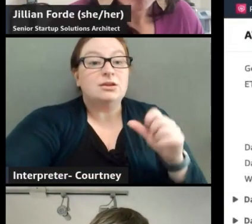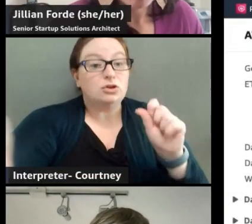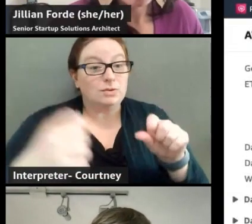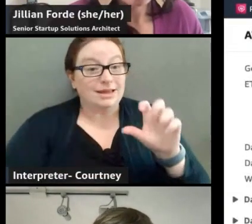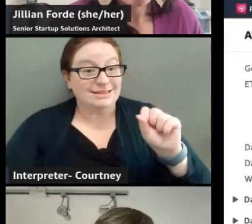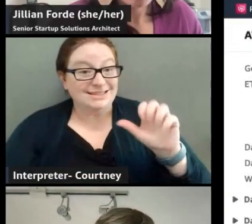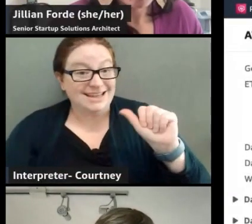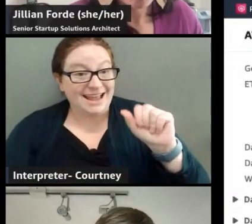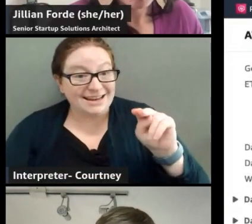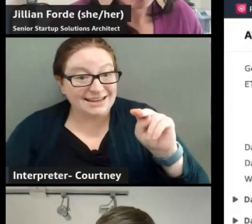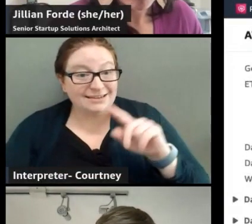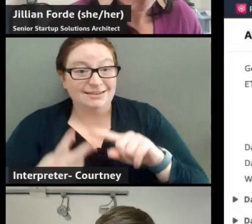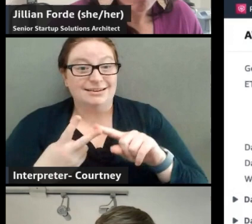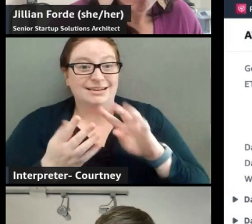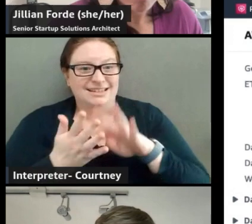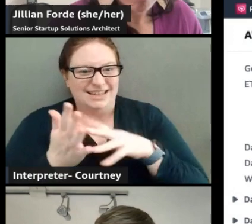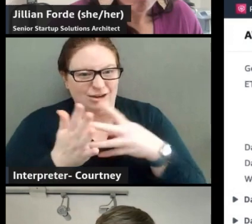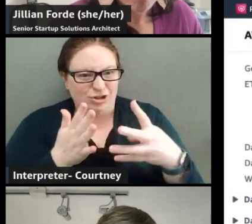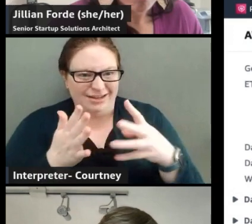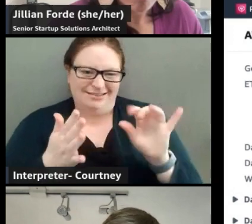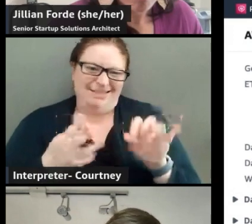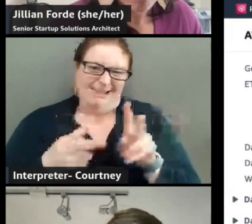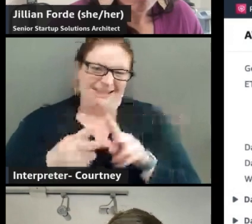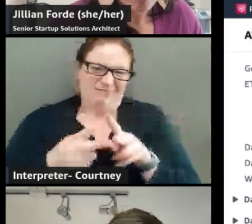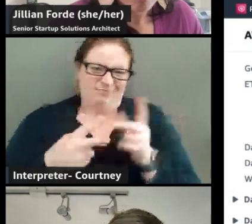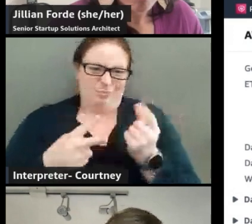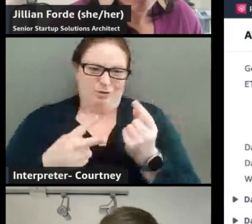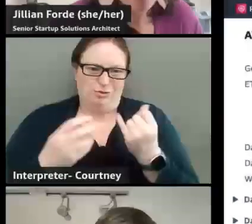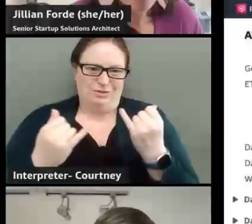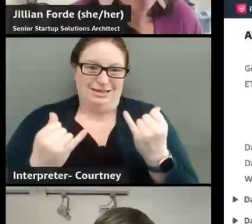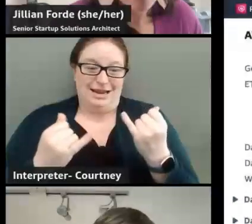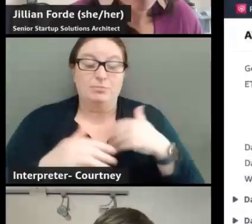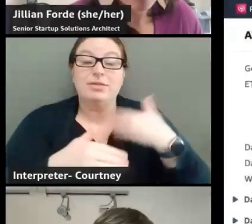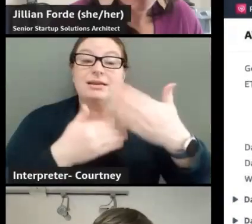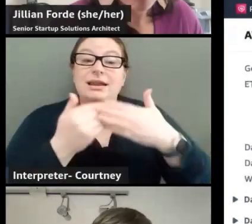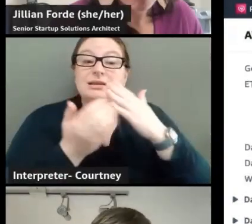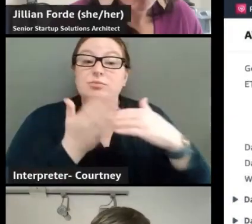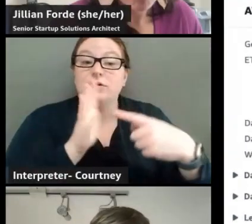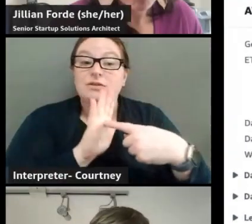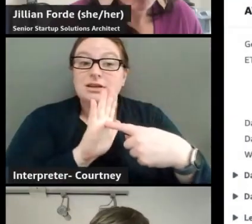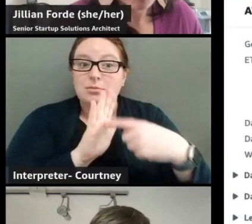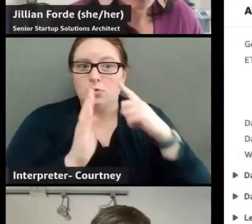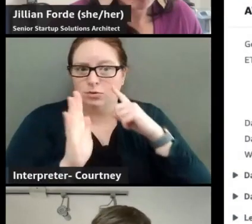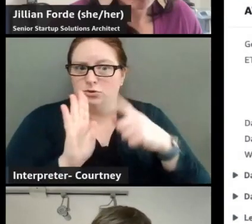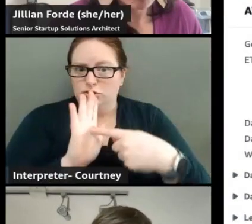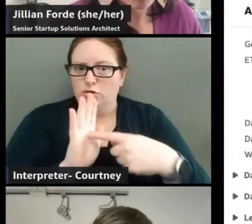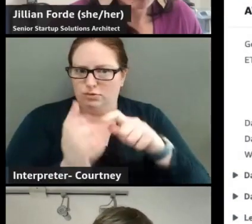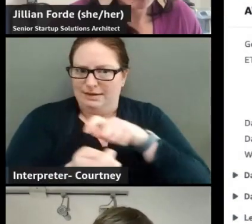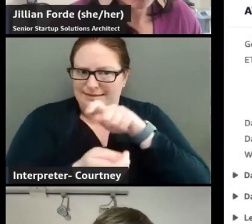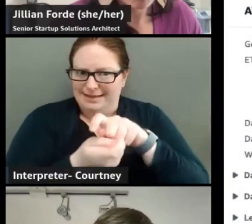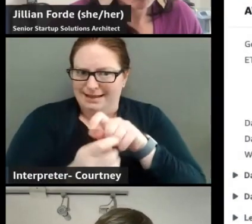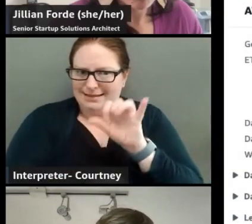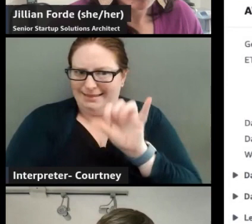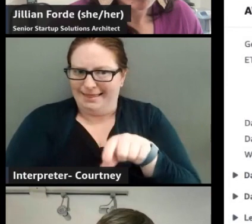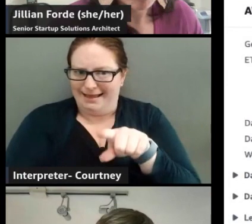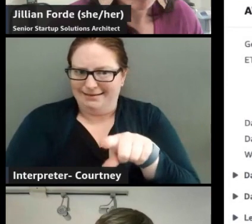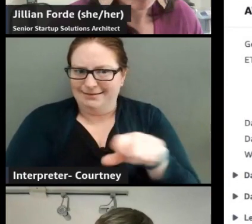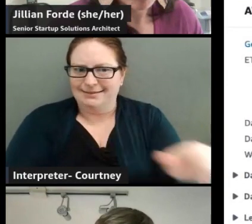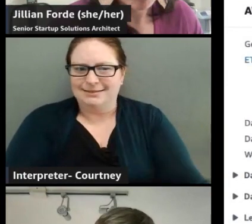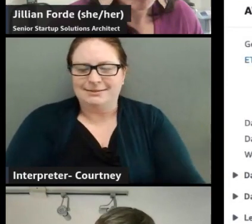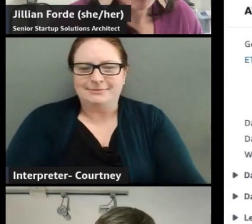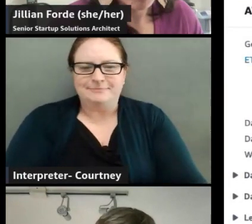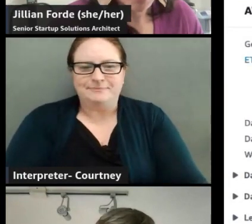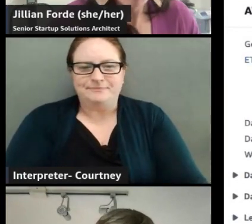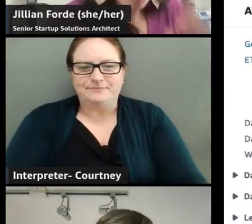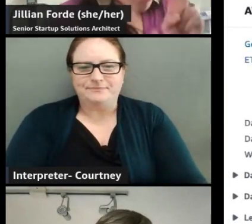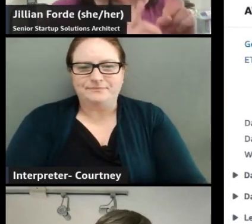it. That's the kind of thing you can do today. But the next part of the demo actually shows you exactly that. So let me actually, hold on,